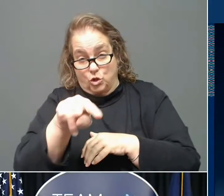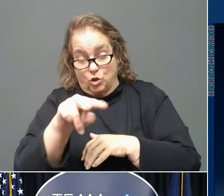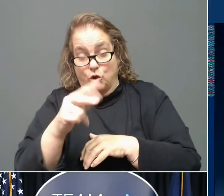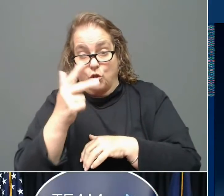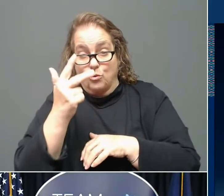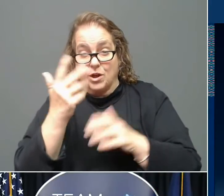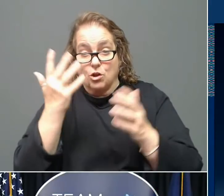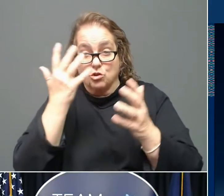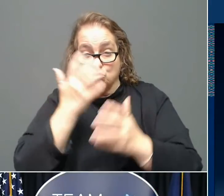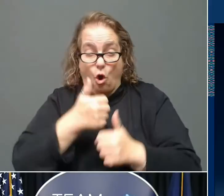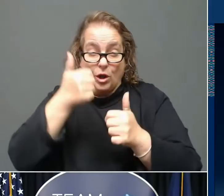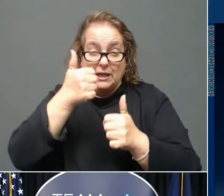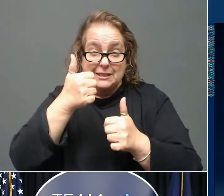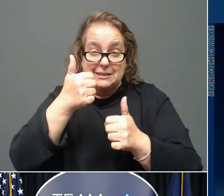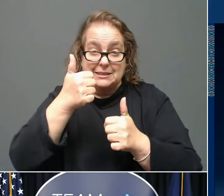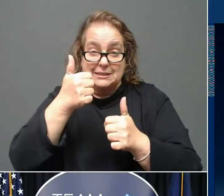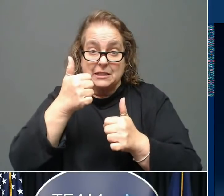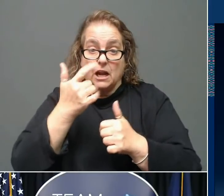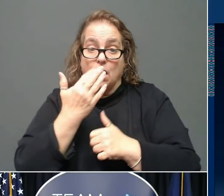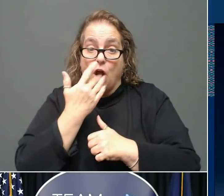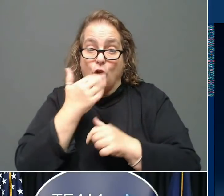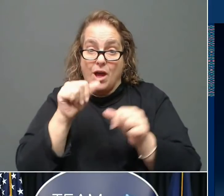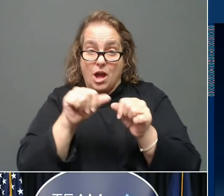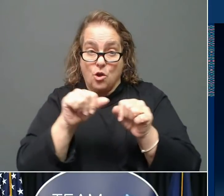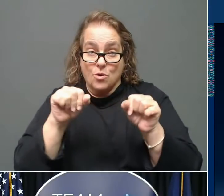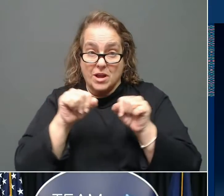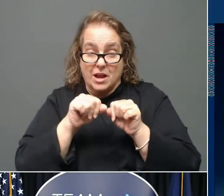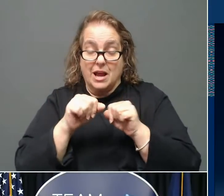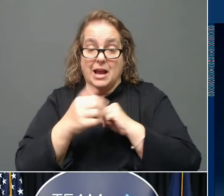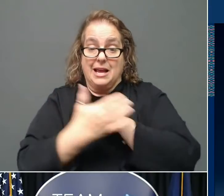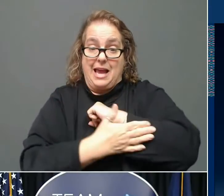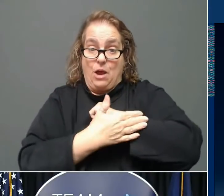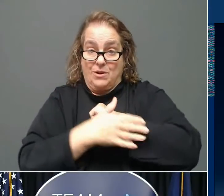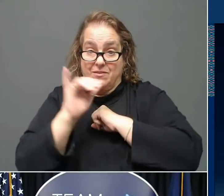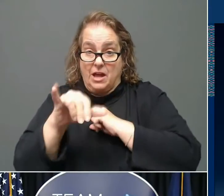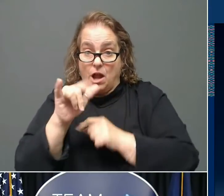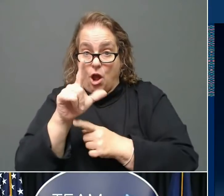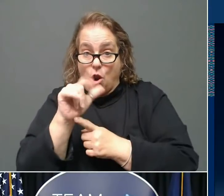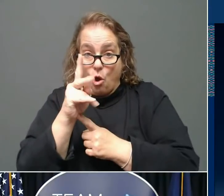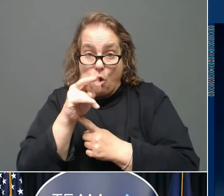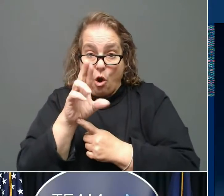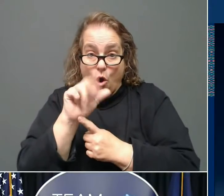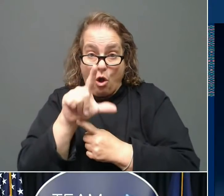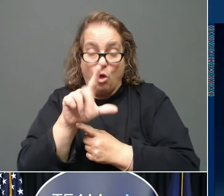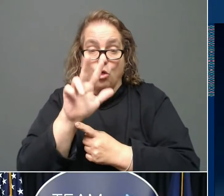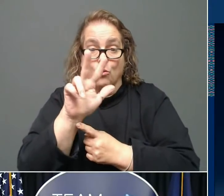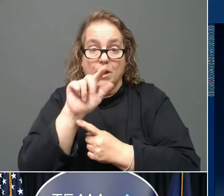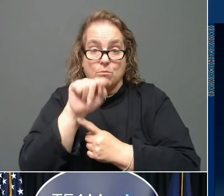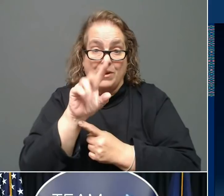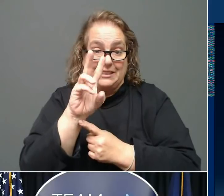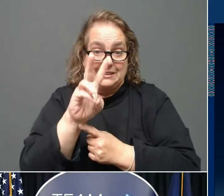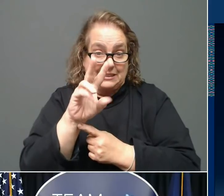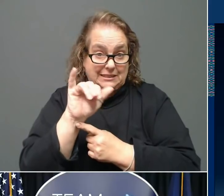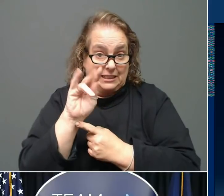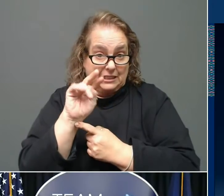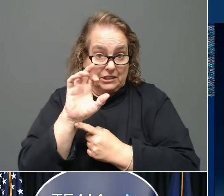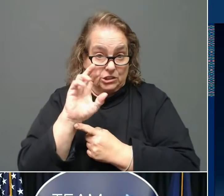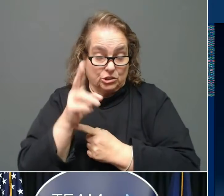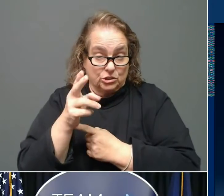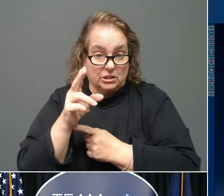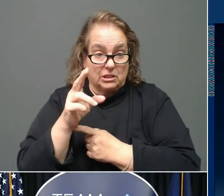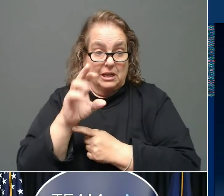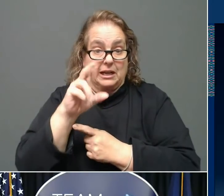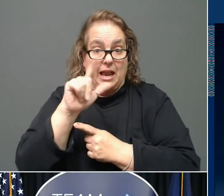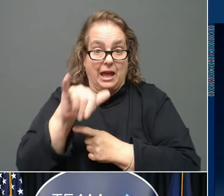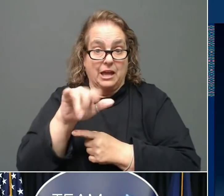darkest colored counties there, that's Laurel at 3.6 inches, Clay at 6.2